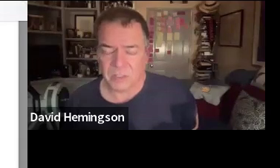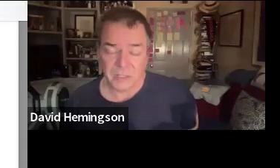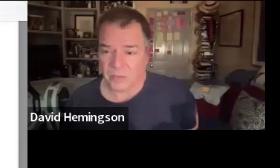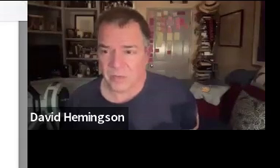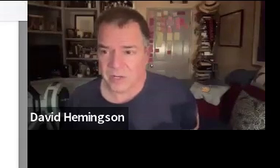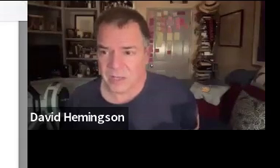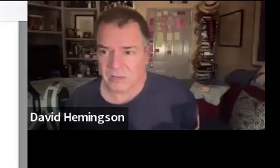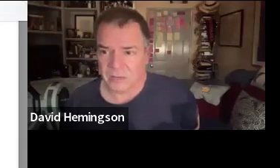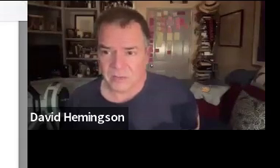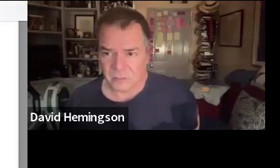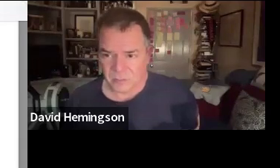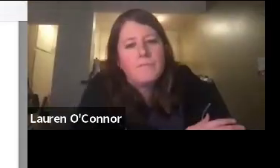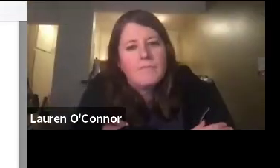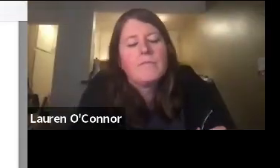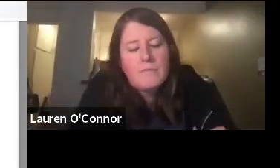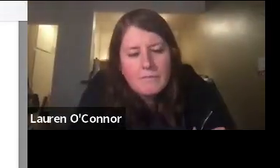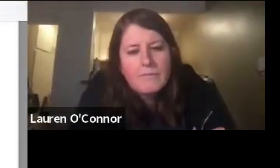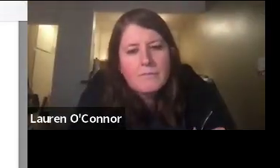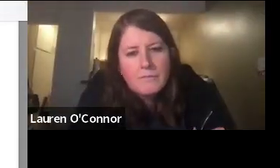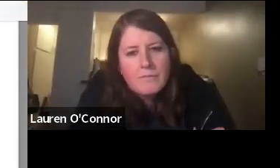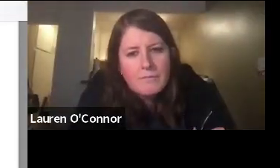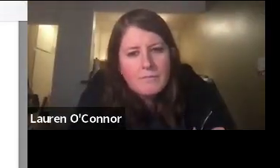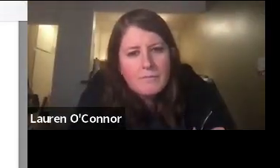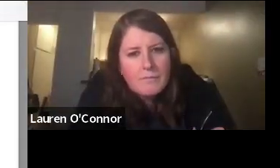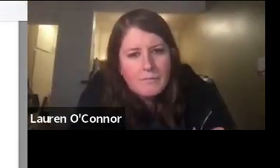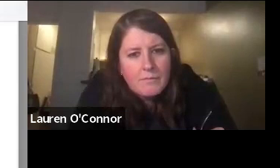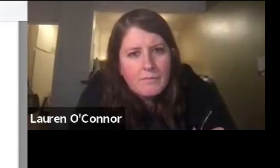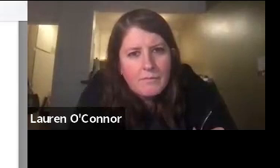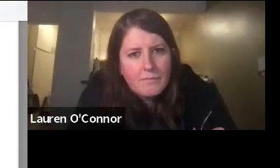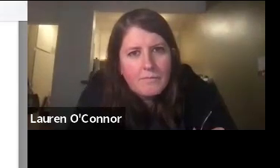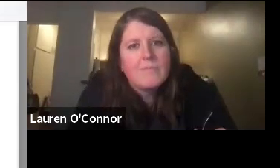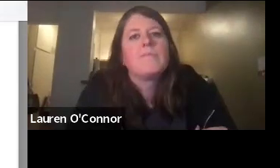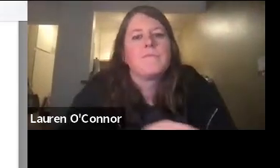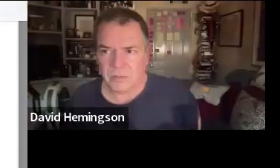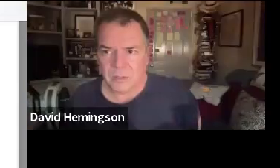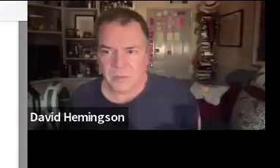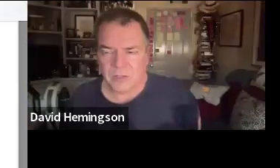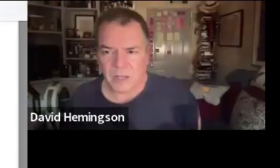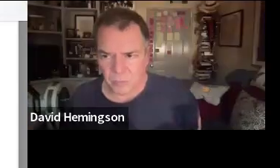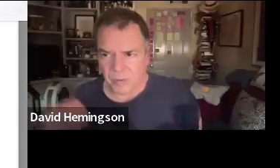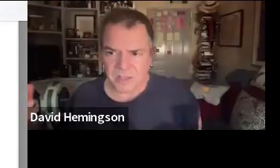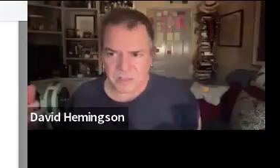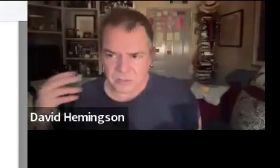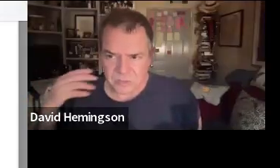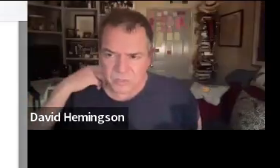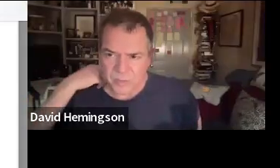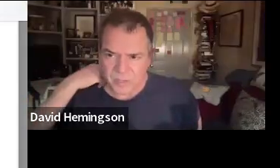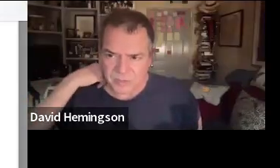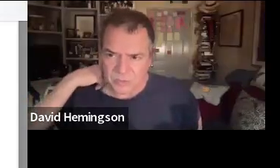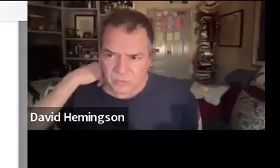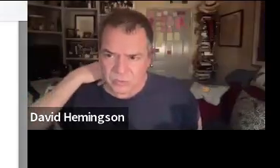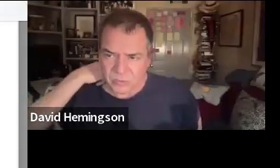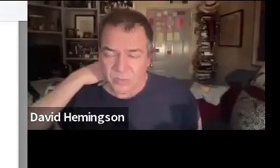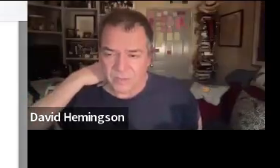end, and they're there right now. There are points you could just say, okay, we're done here. But I go past those when we go